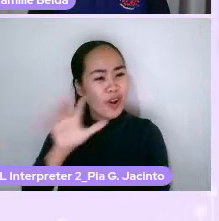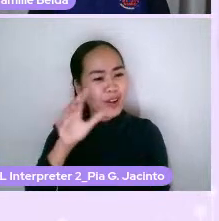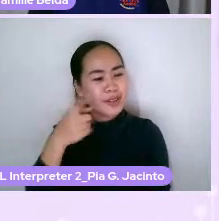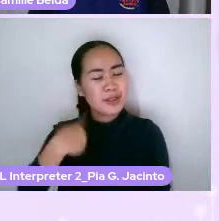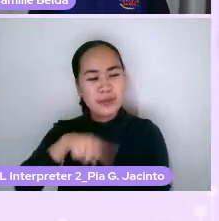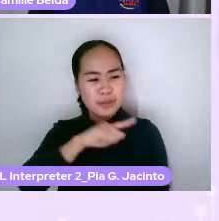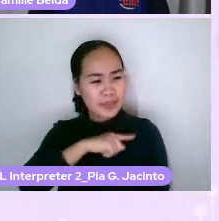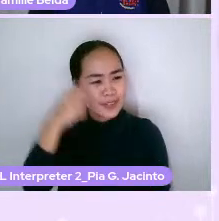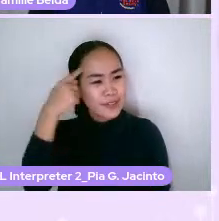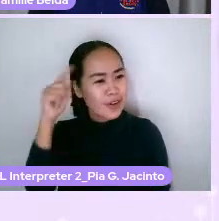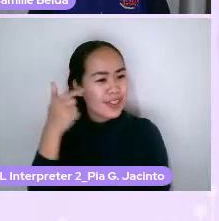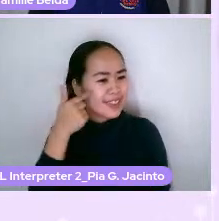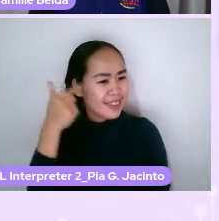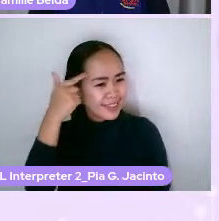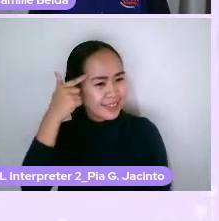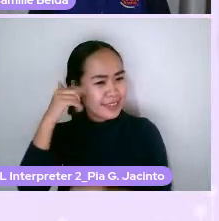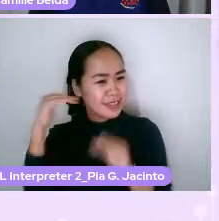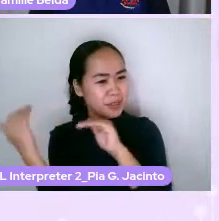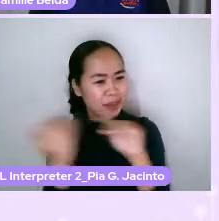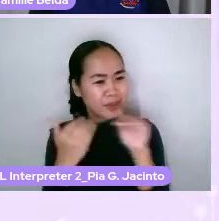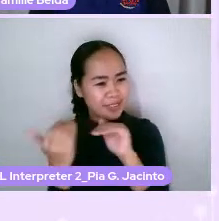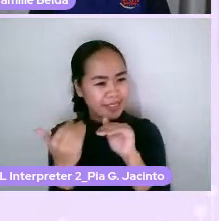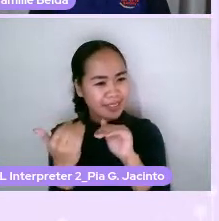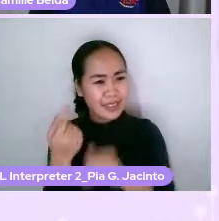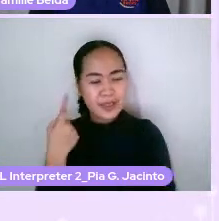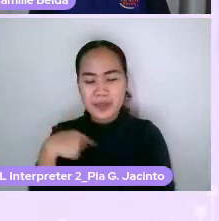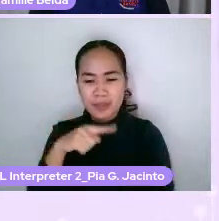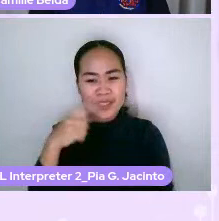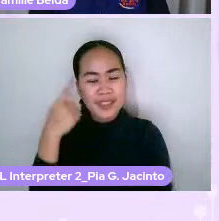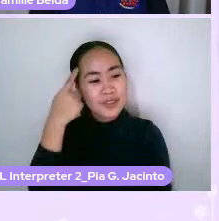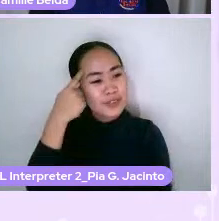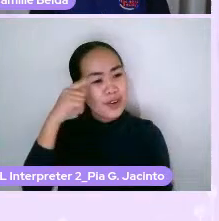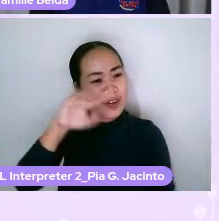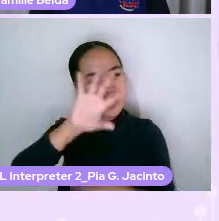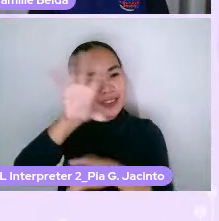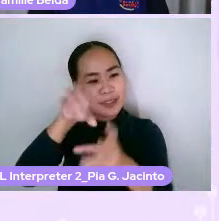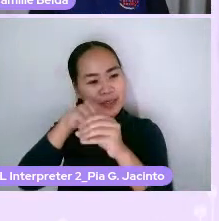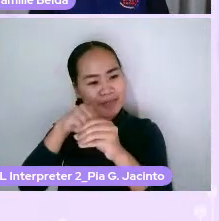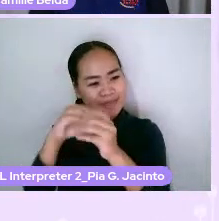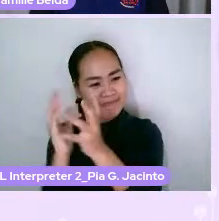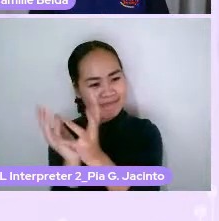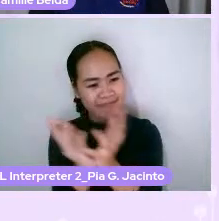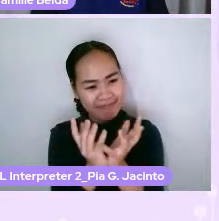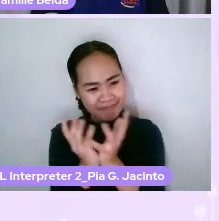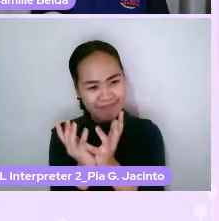for gender equality. We are for an inclusive society.